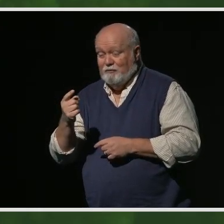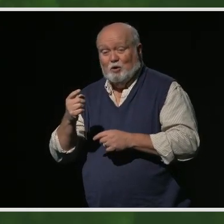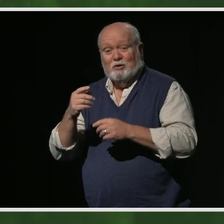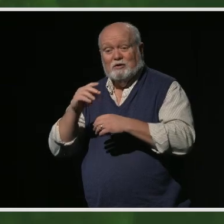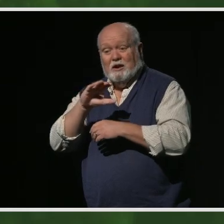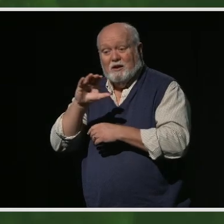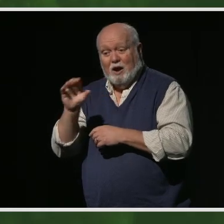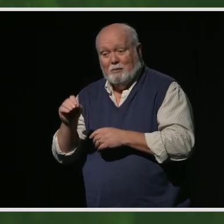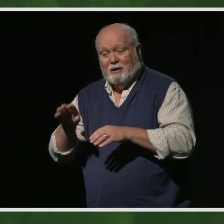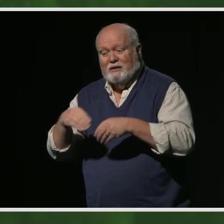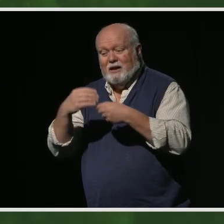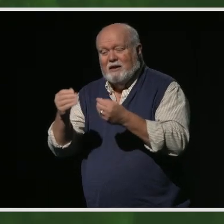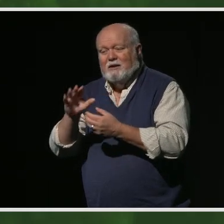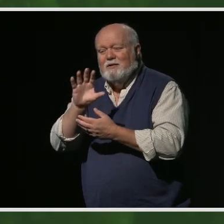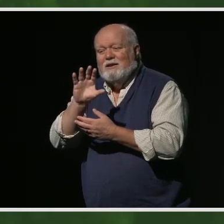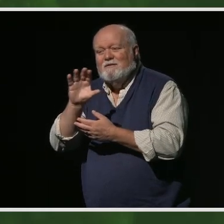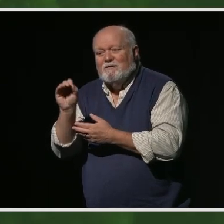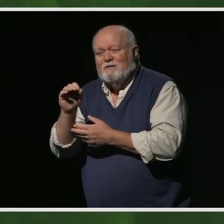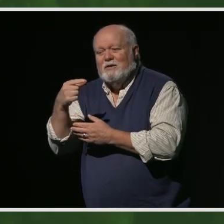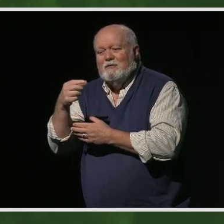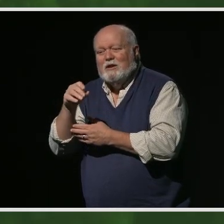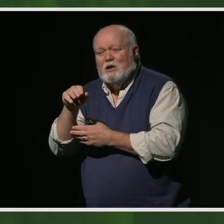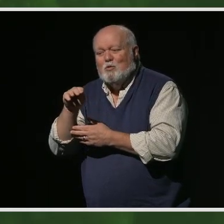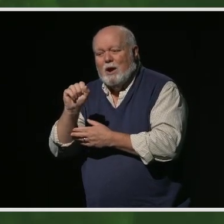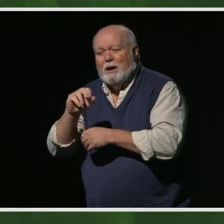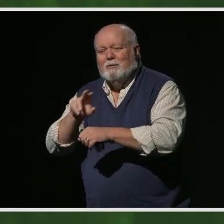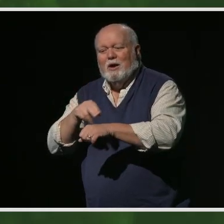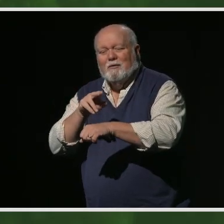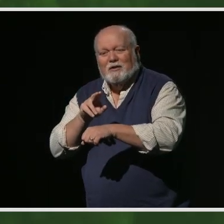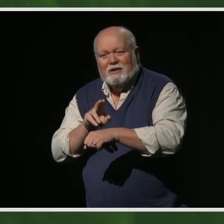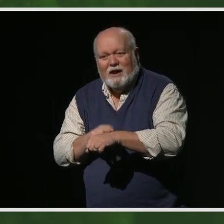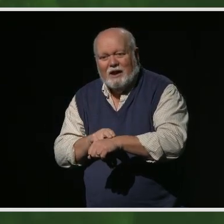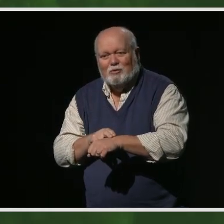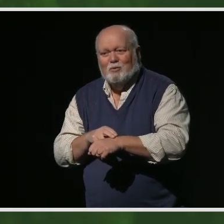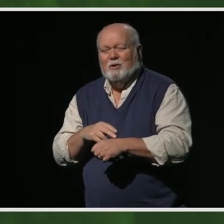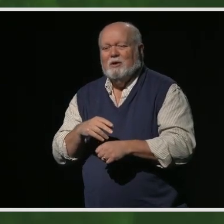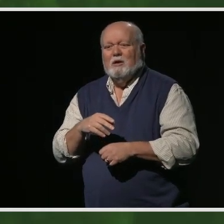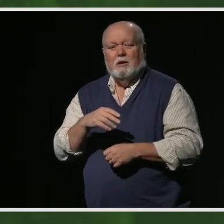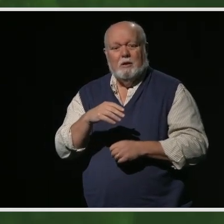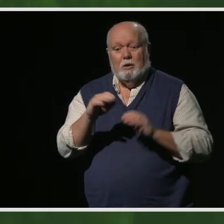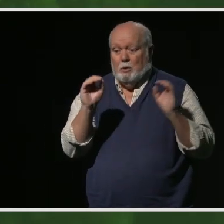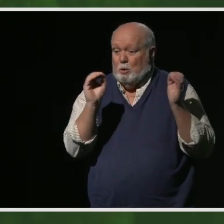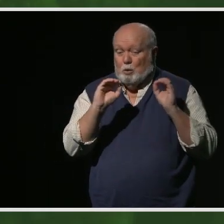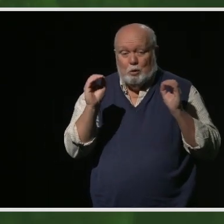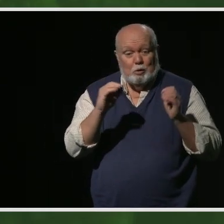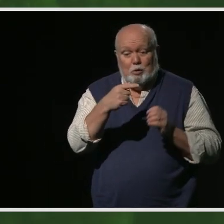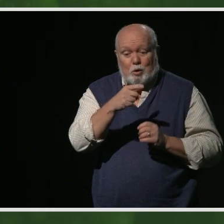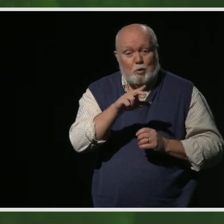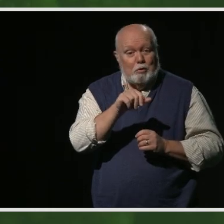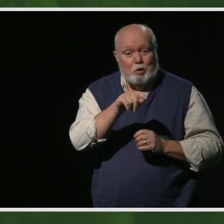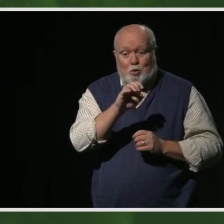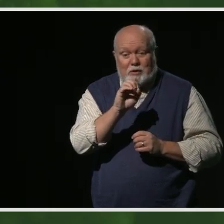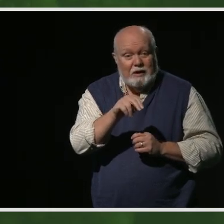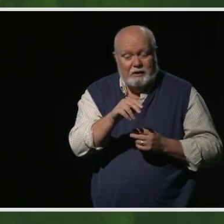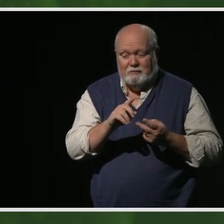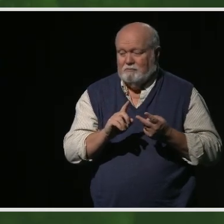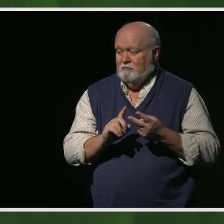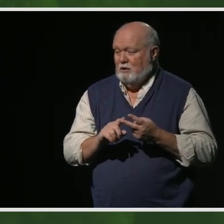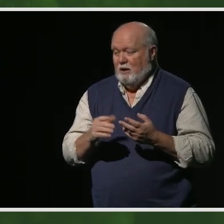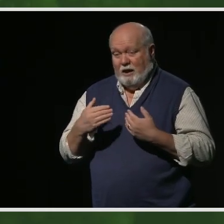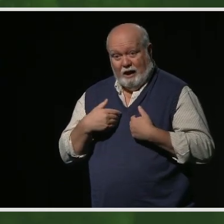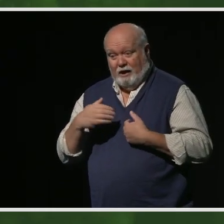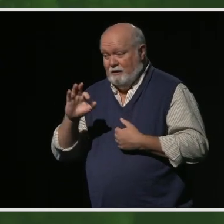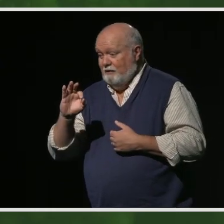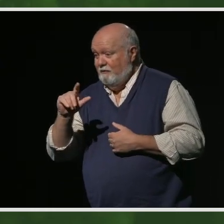15 grams of natural protein. It is gluten-free, it has fiber, it is top 9 allergens